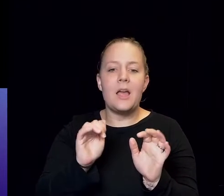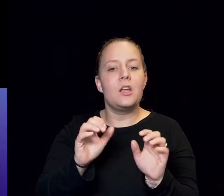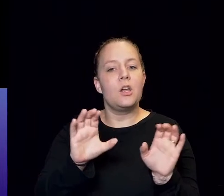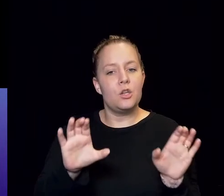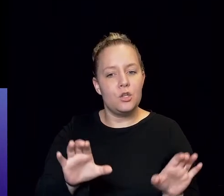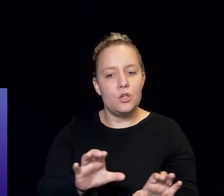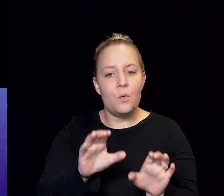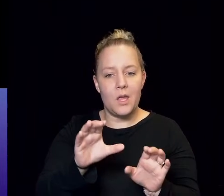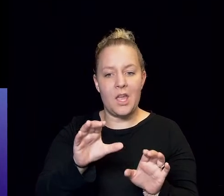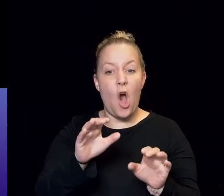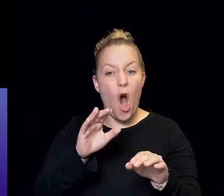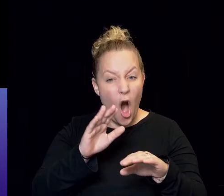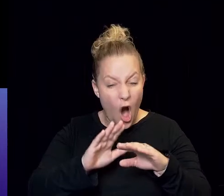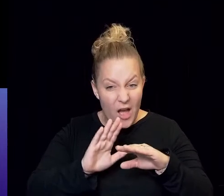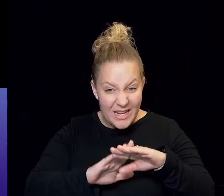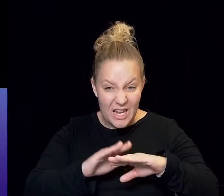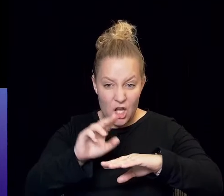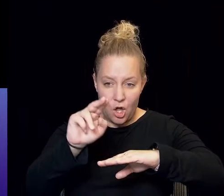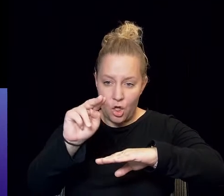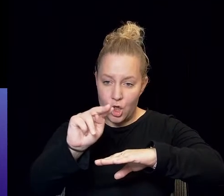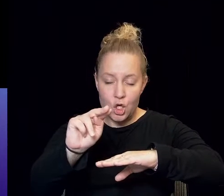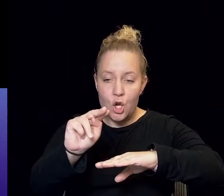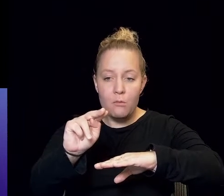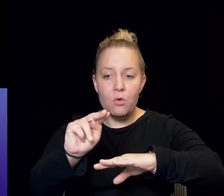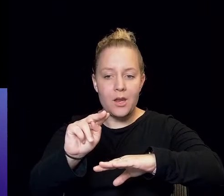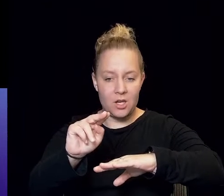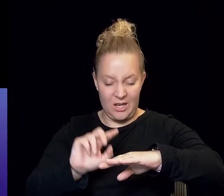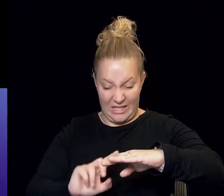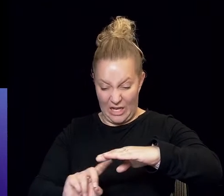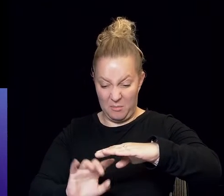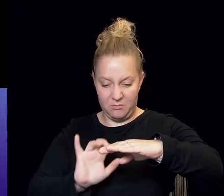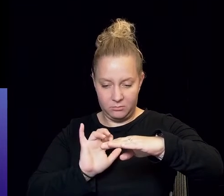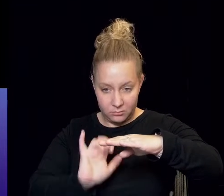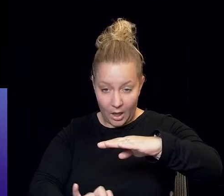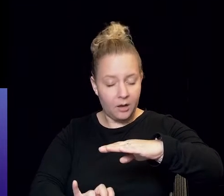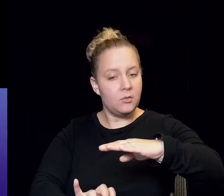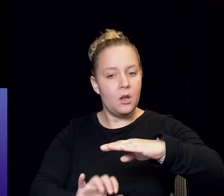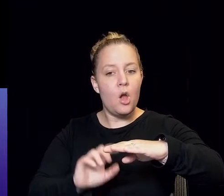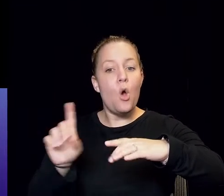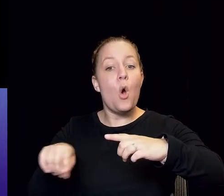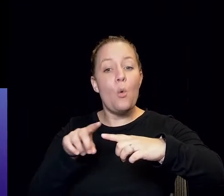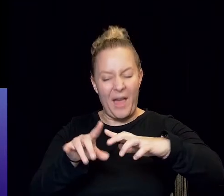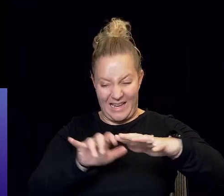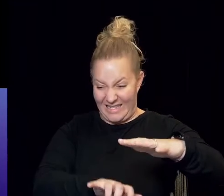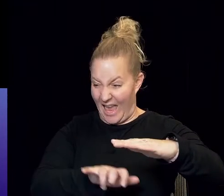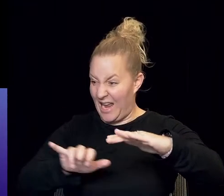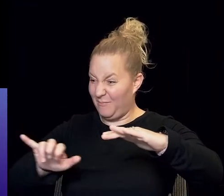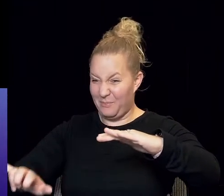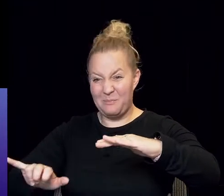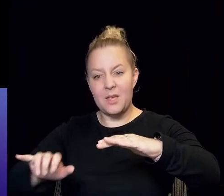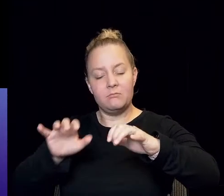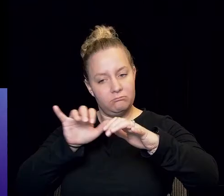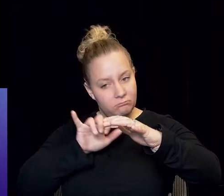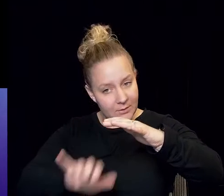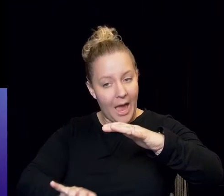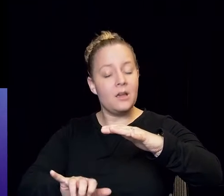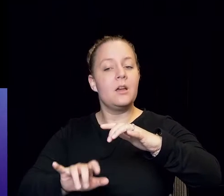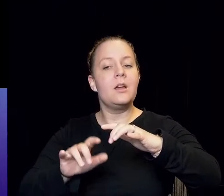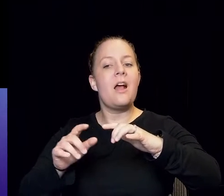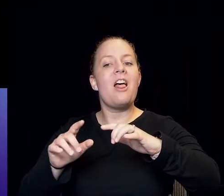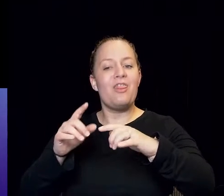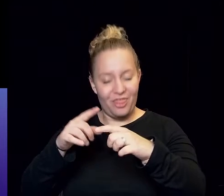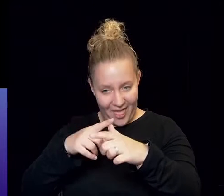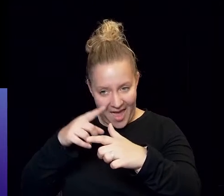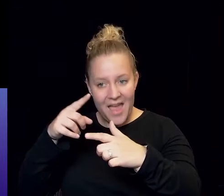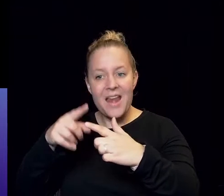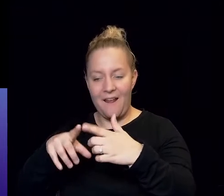on the numerator. And those denominators will not change. Once they're the same, they're going to stay that way until your final answer. Then